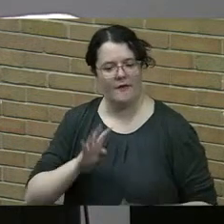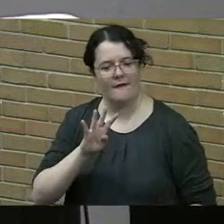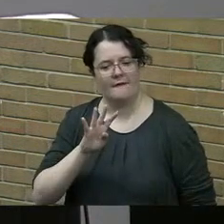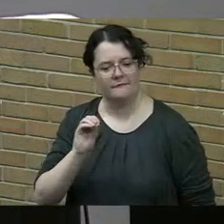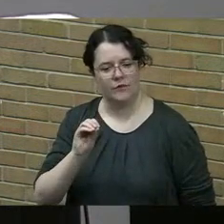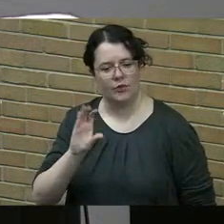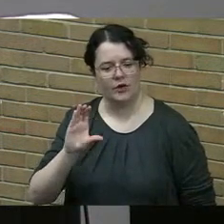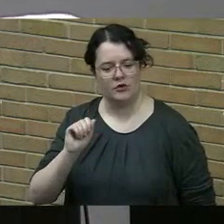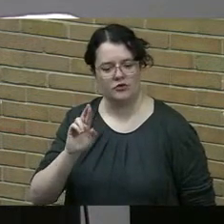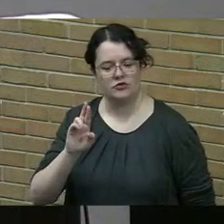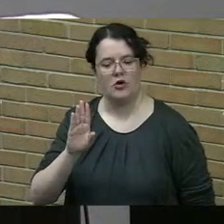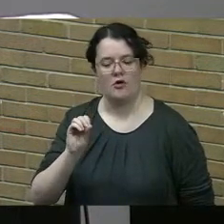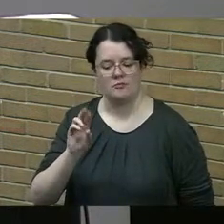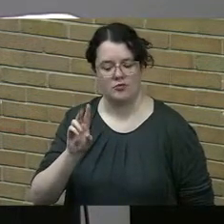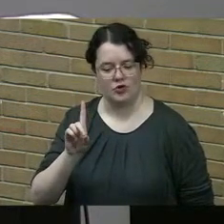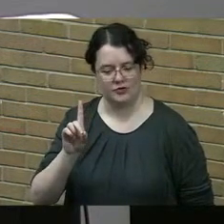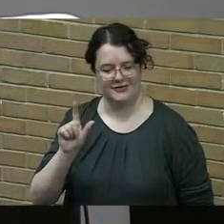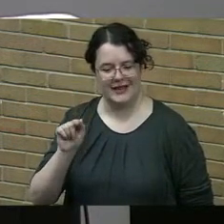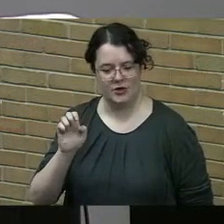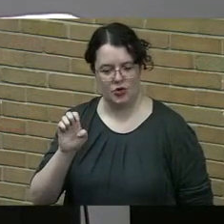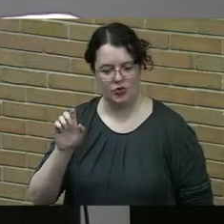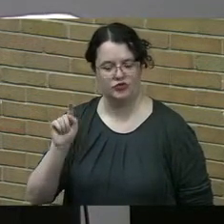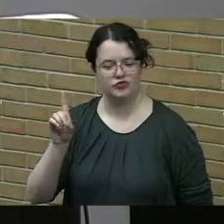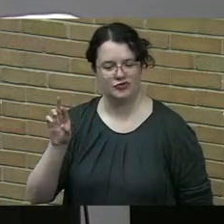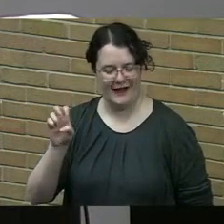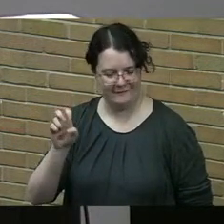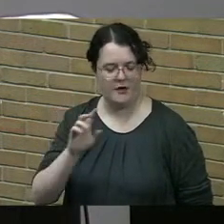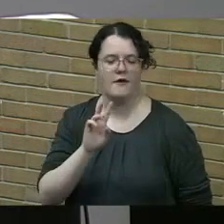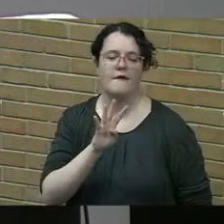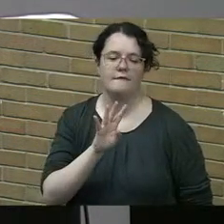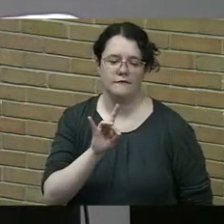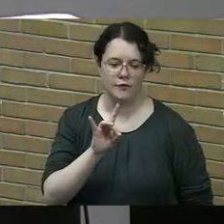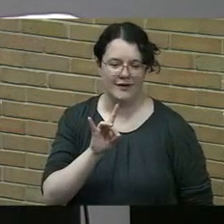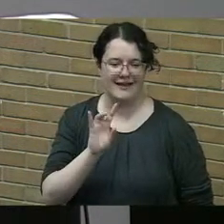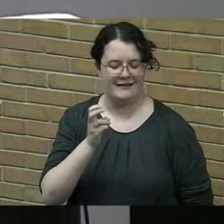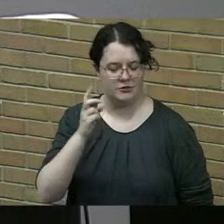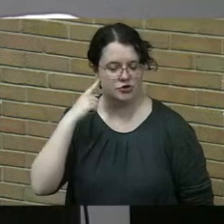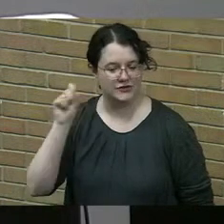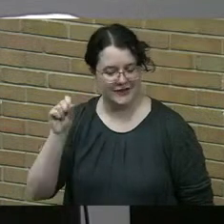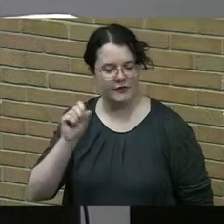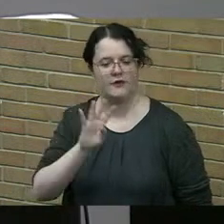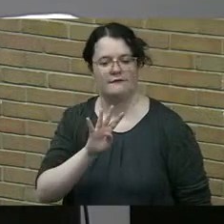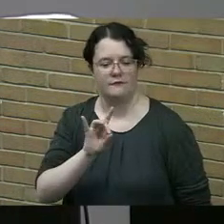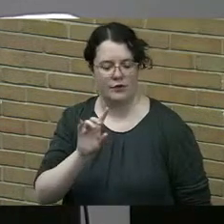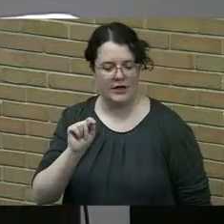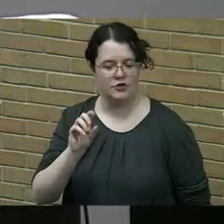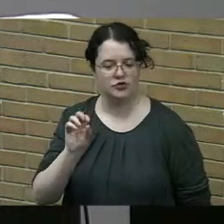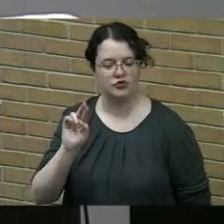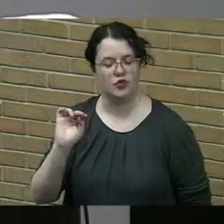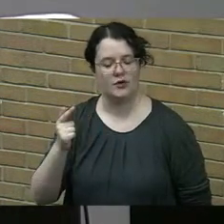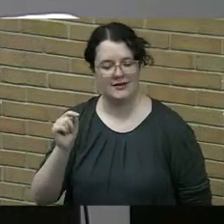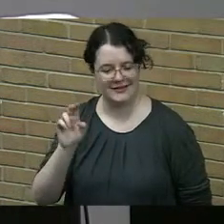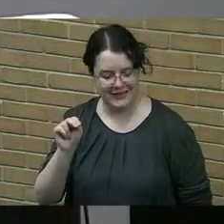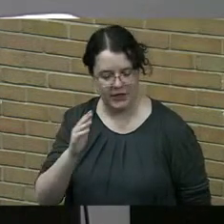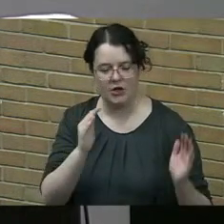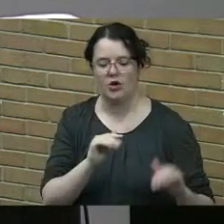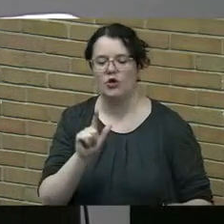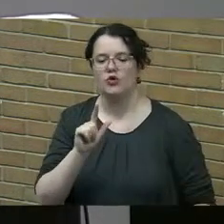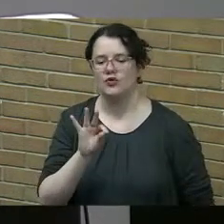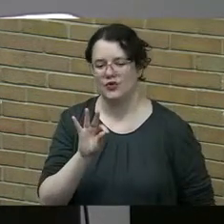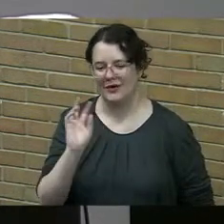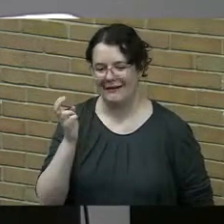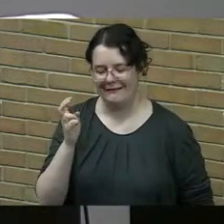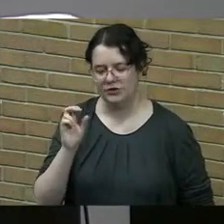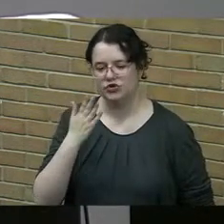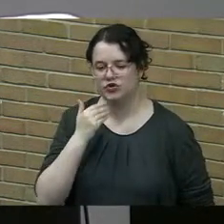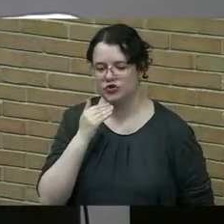Drive, 48-inch silver maple at 78 Torrington Drive, a 29-inch silver sugar maple